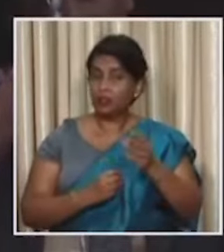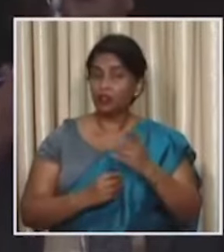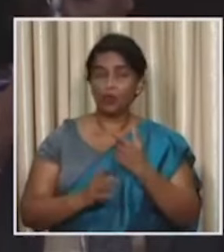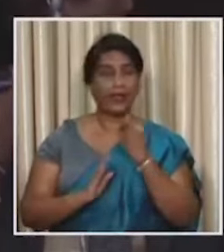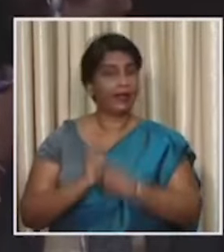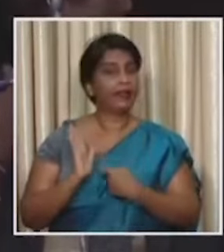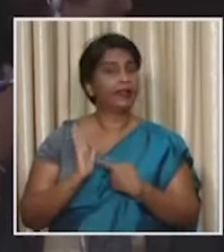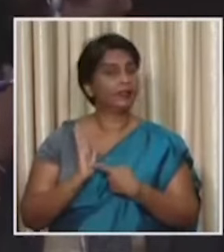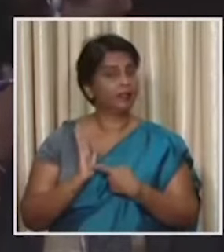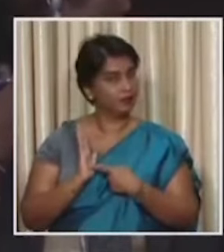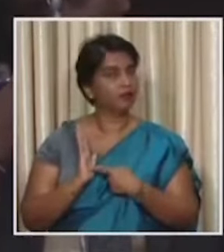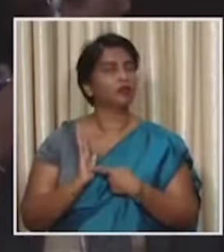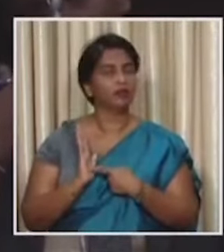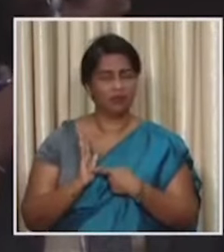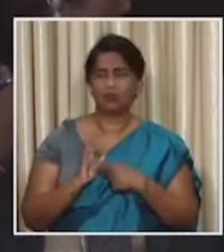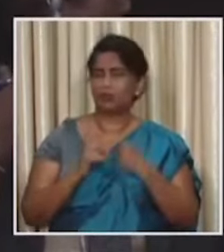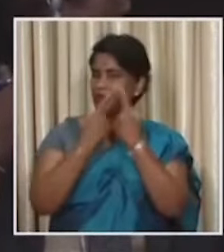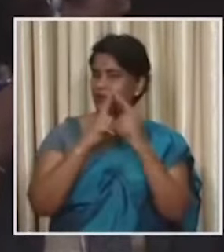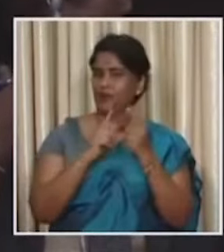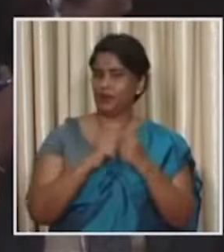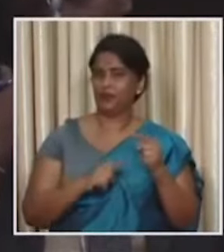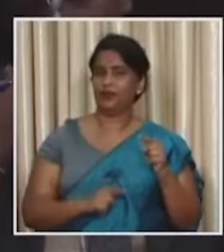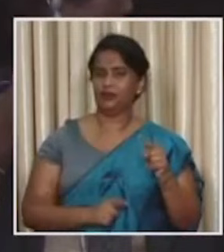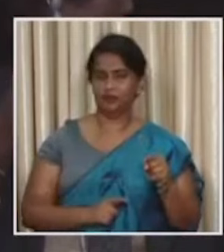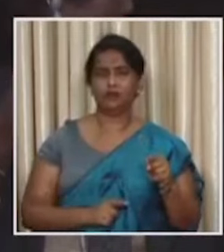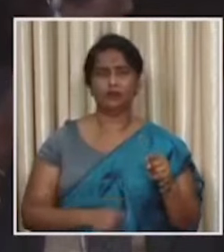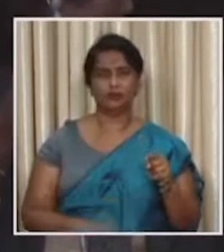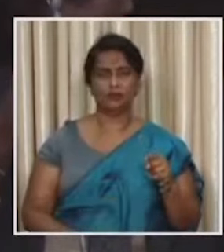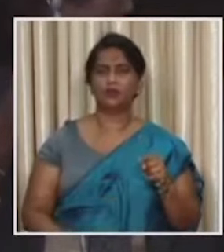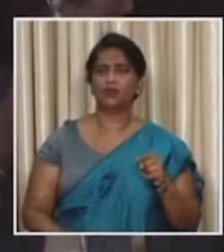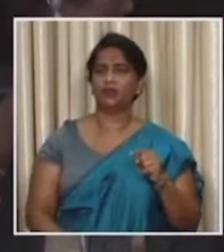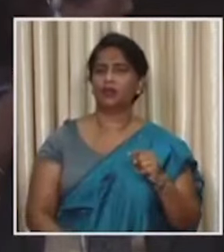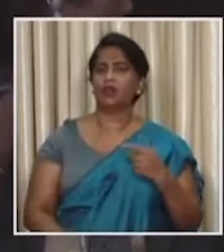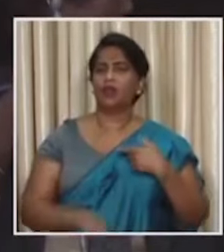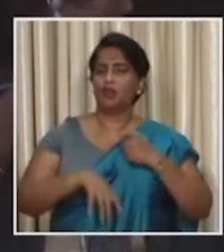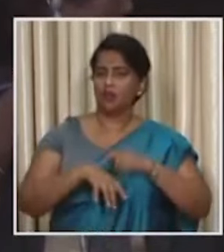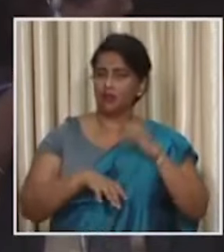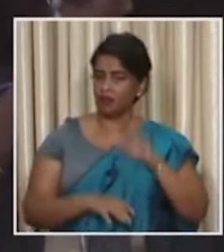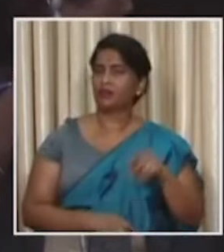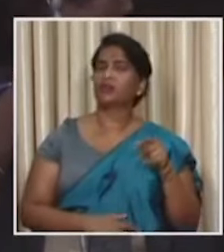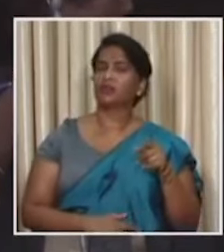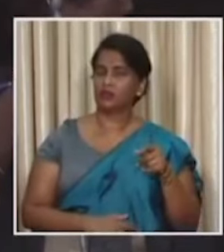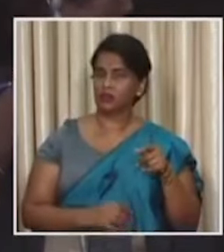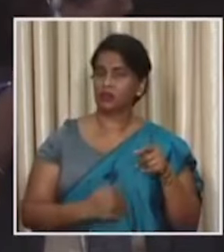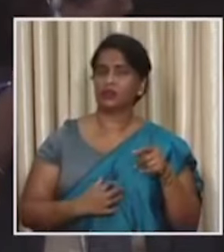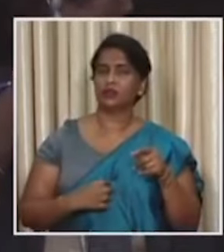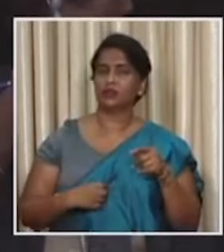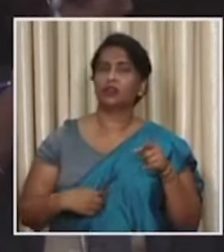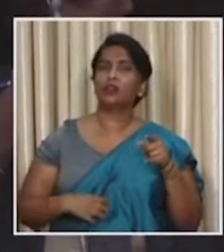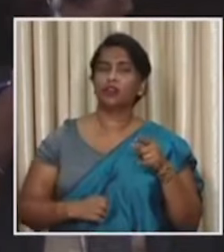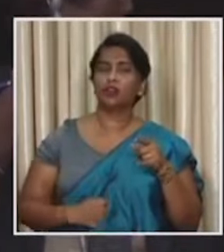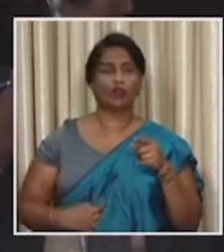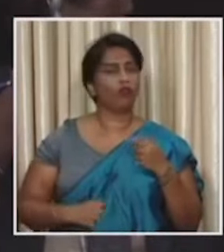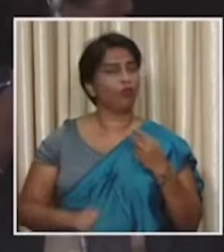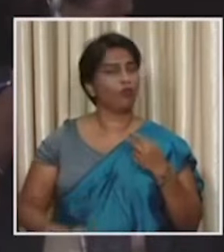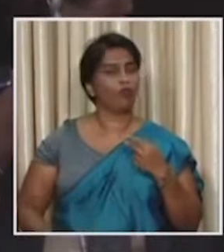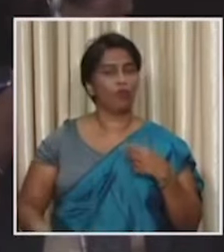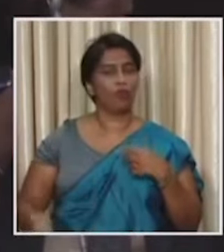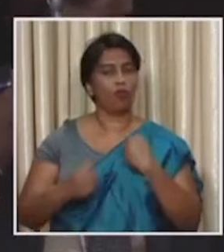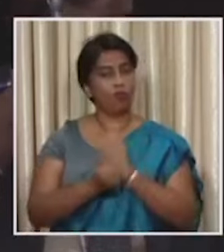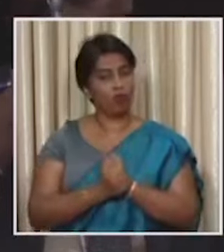provisions between various other legal instruments that the police and other authorities can